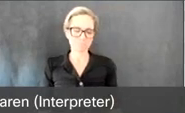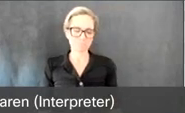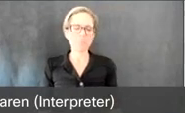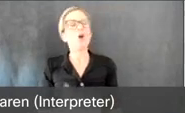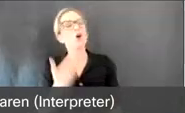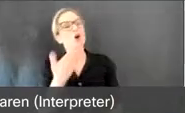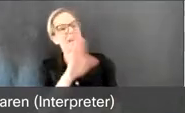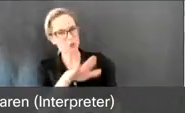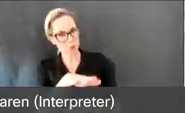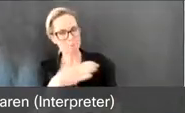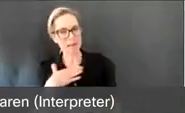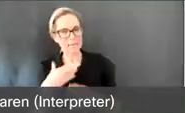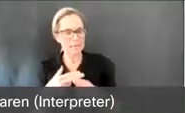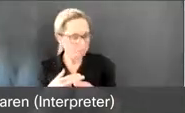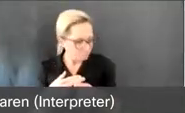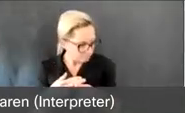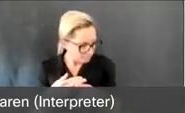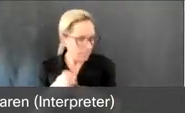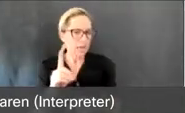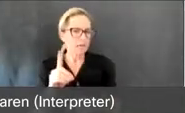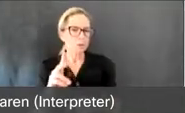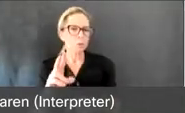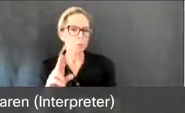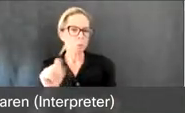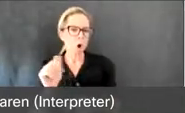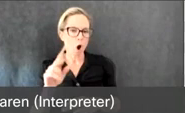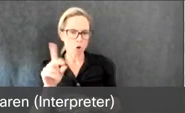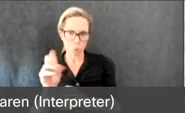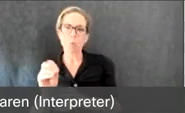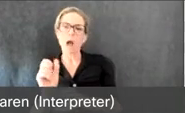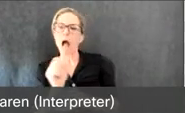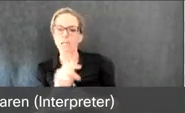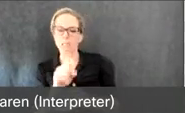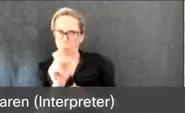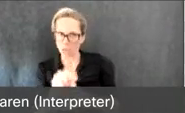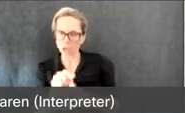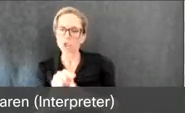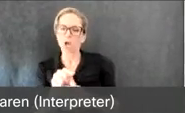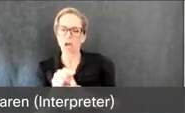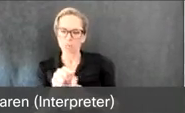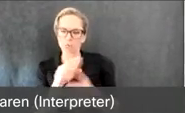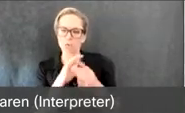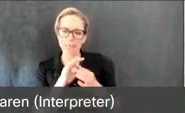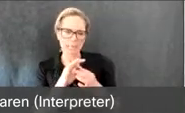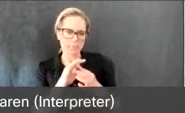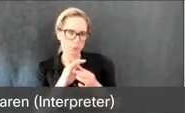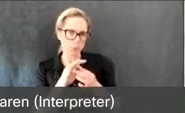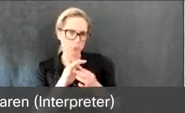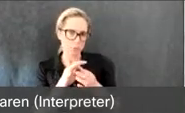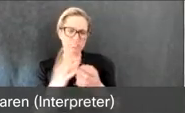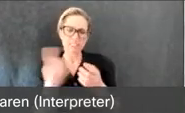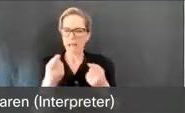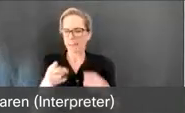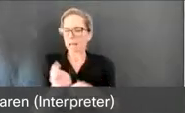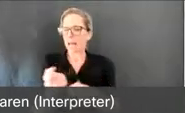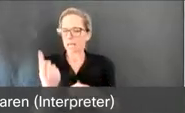Good afternoon. My name is Eswaldo, and I do have a question related to a situation that I have last year.